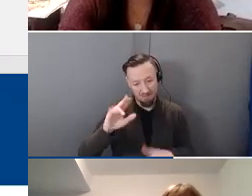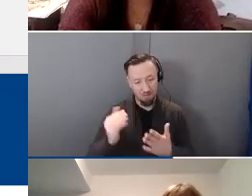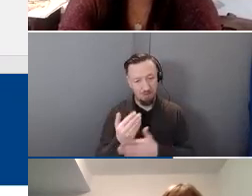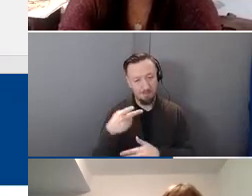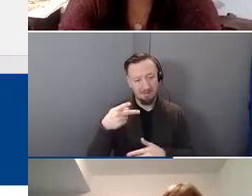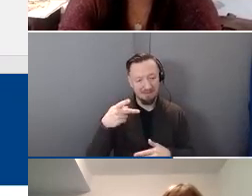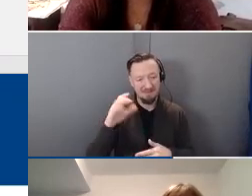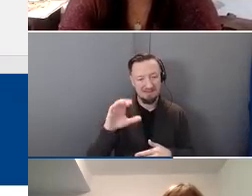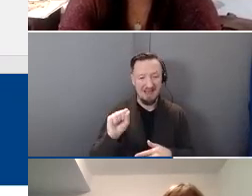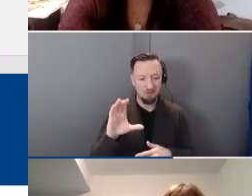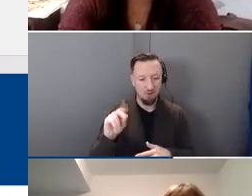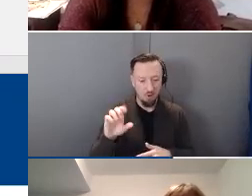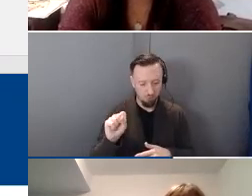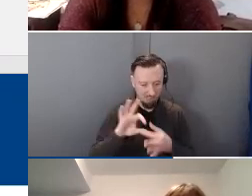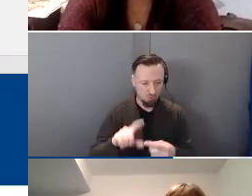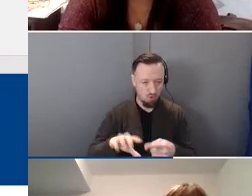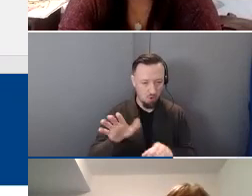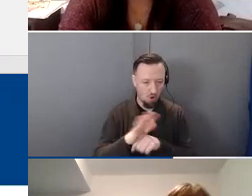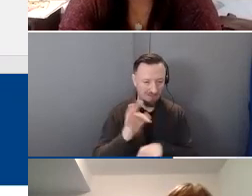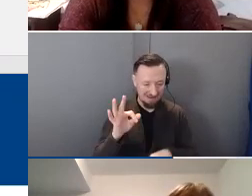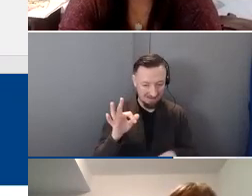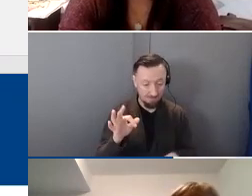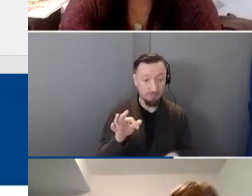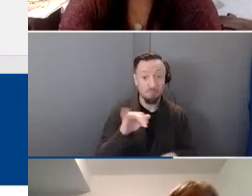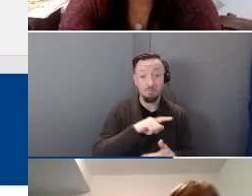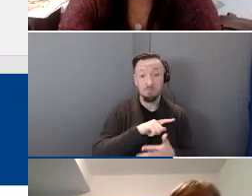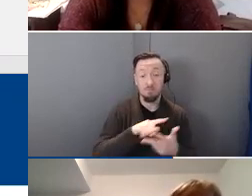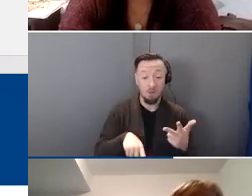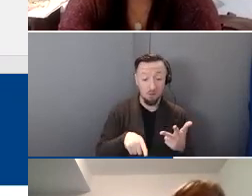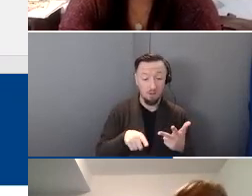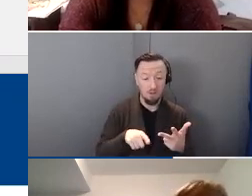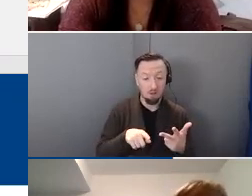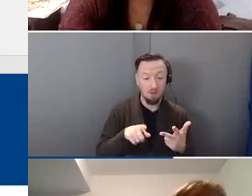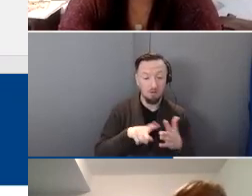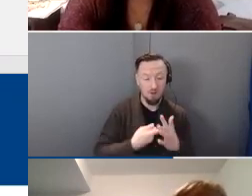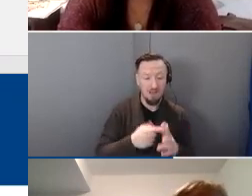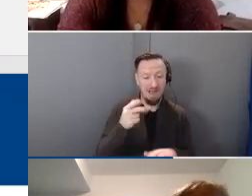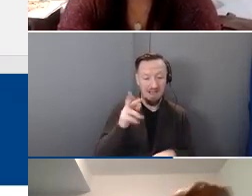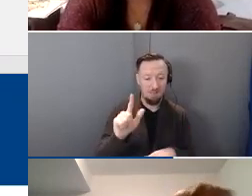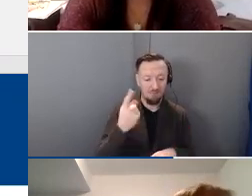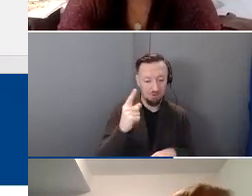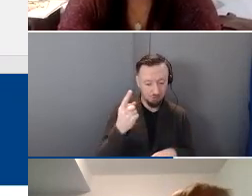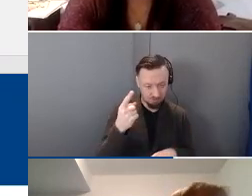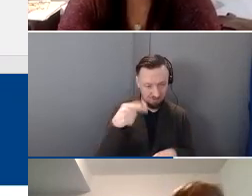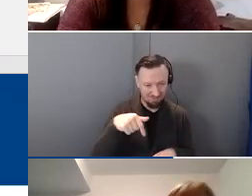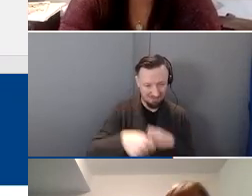to COVID-19. And so these new codes will be effective April 1st of this year.